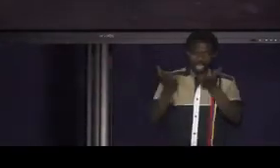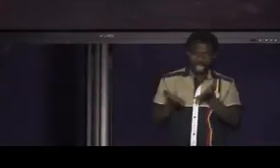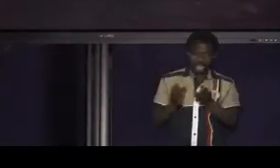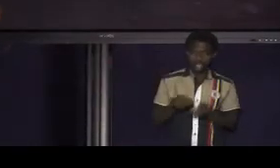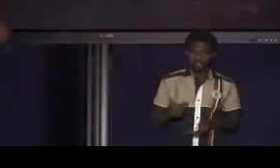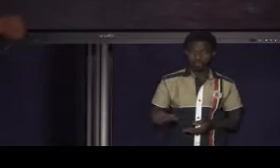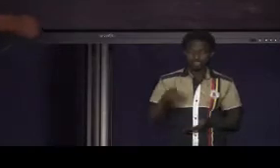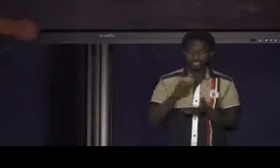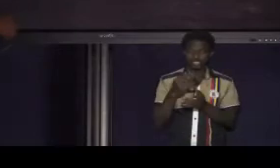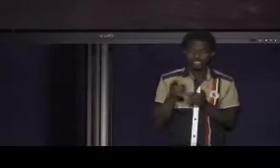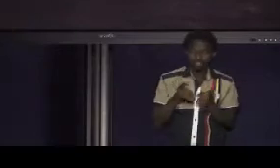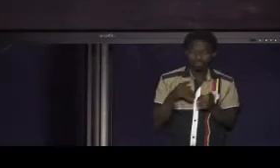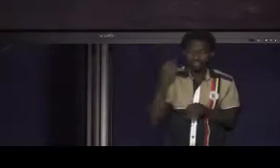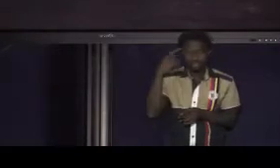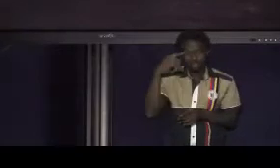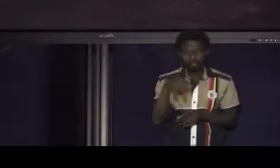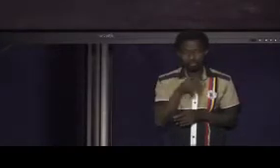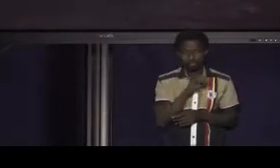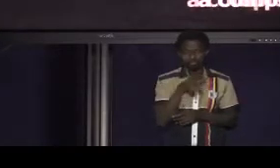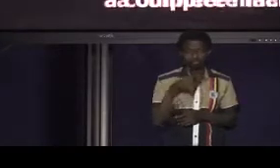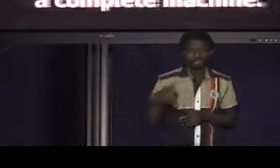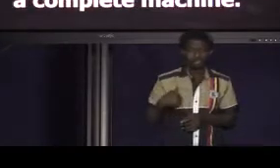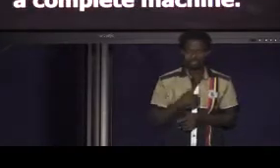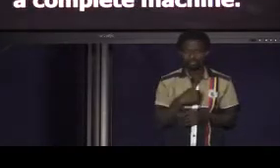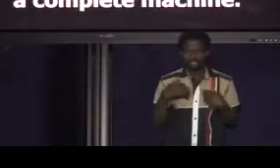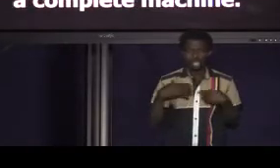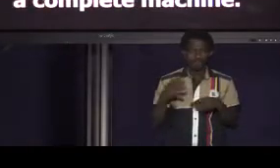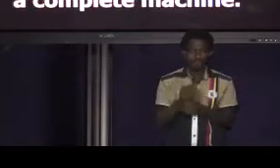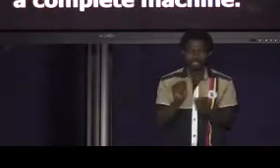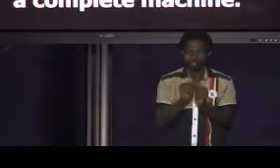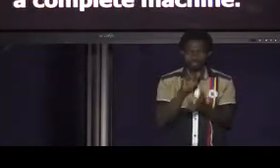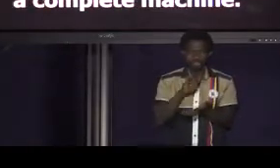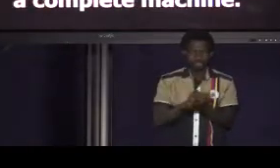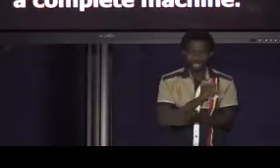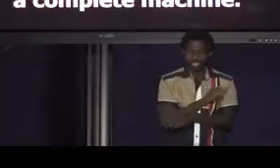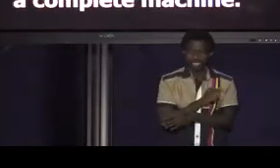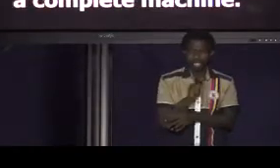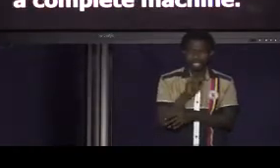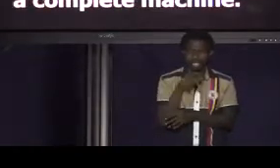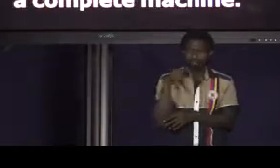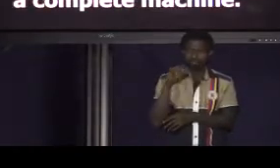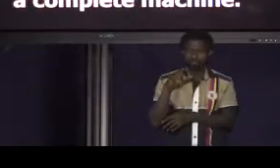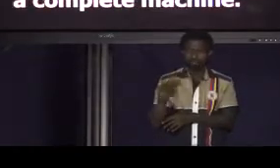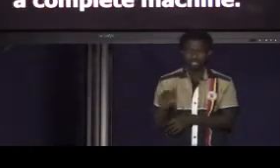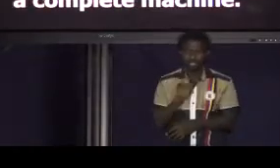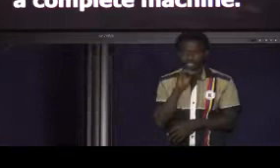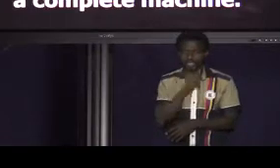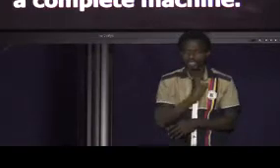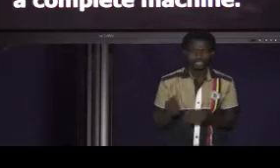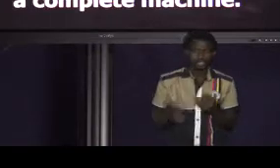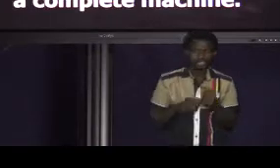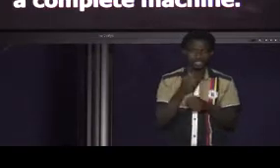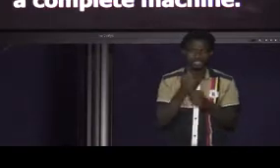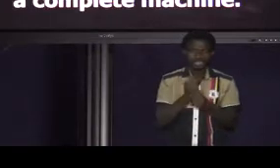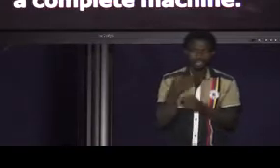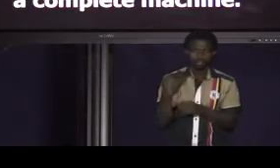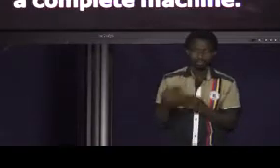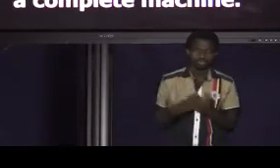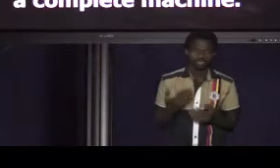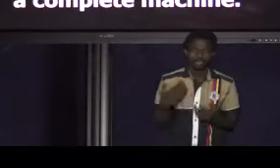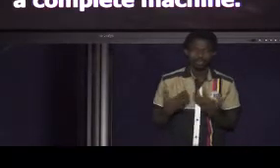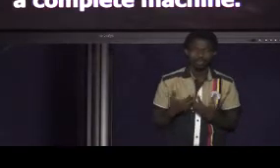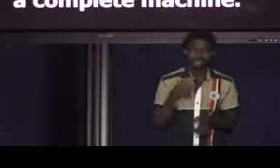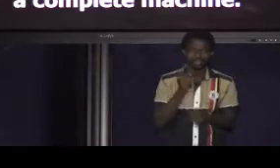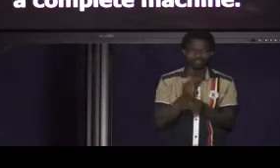definition for pulley we have achieved with that. So a pulley is a type of simple machine. Just note